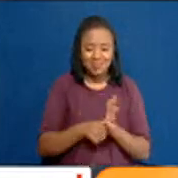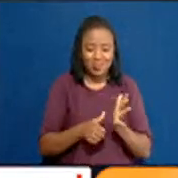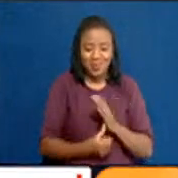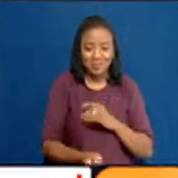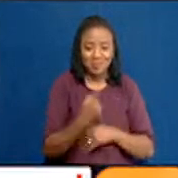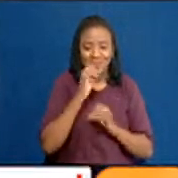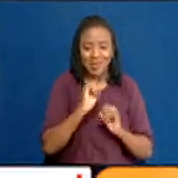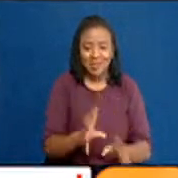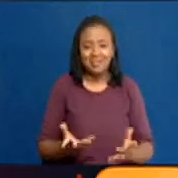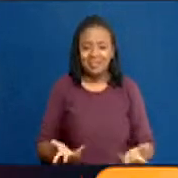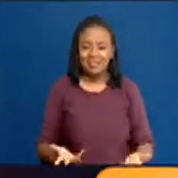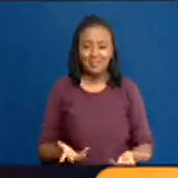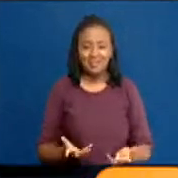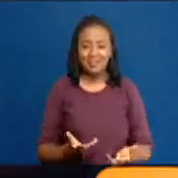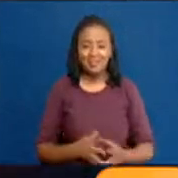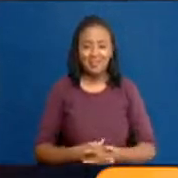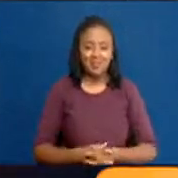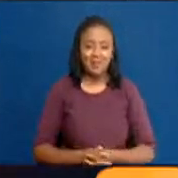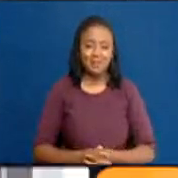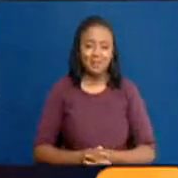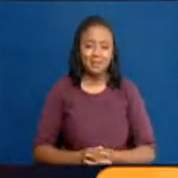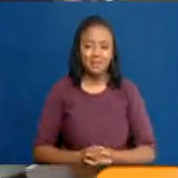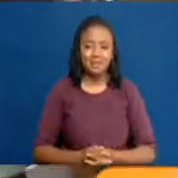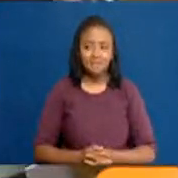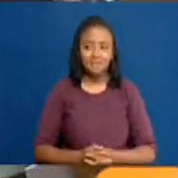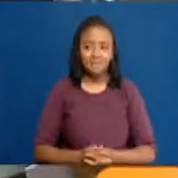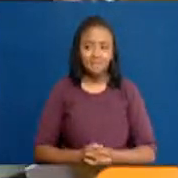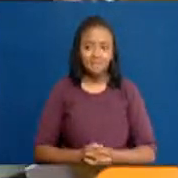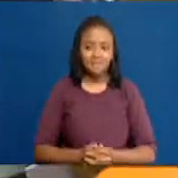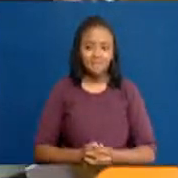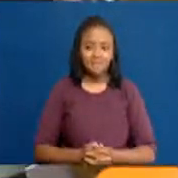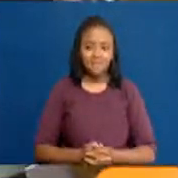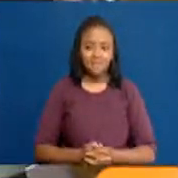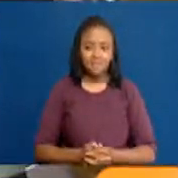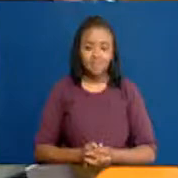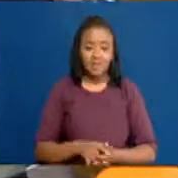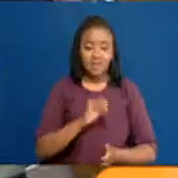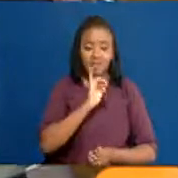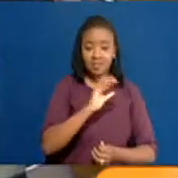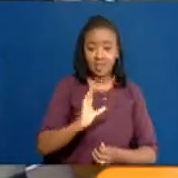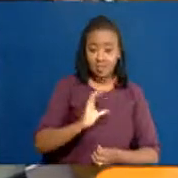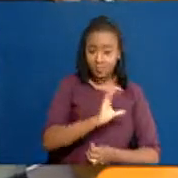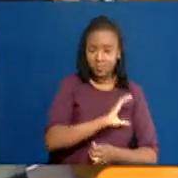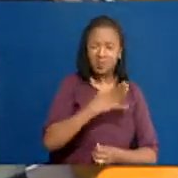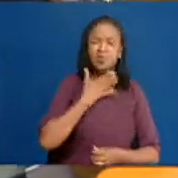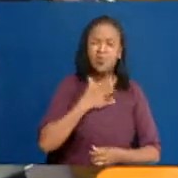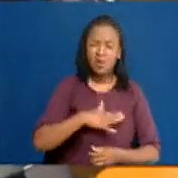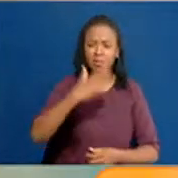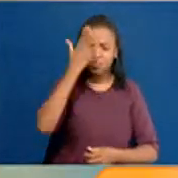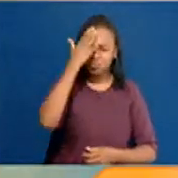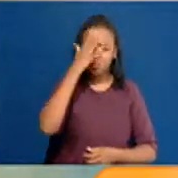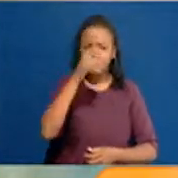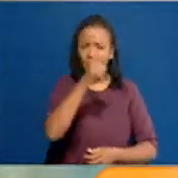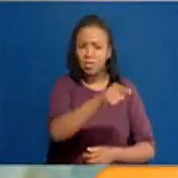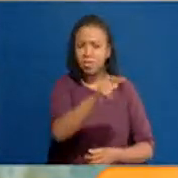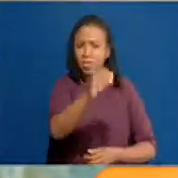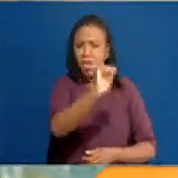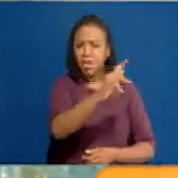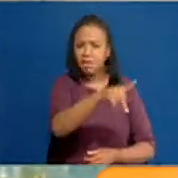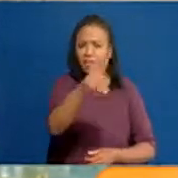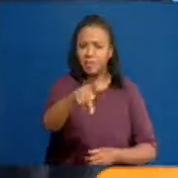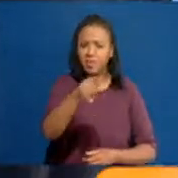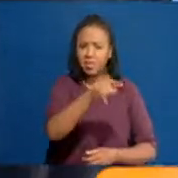we are. The Energy Parliamentary Watchdog was seeking to know the identity of the beneficiary owners